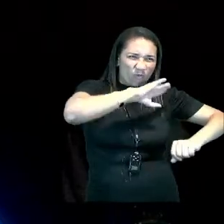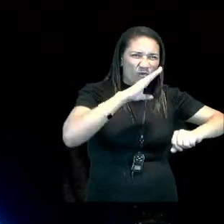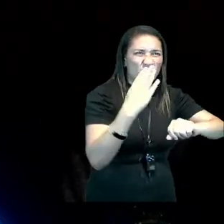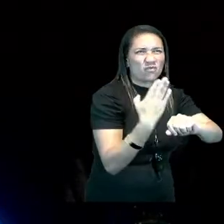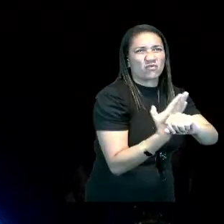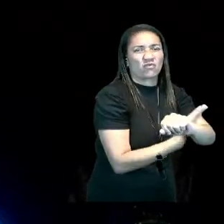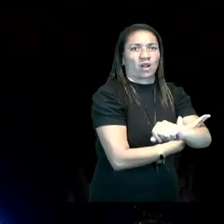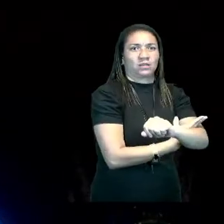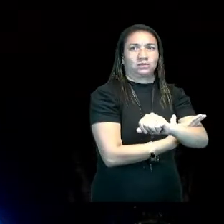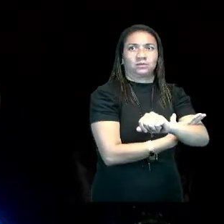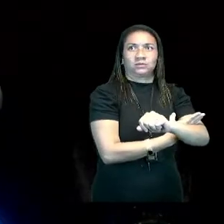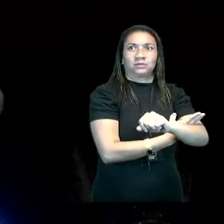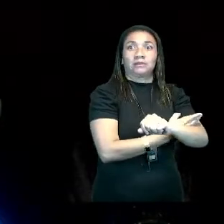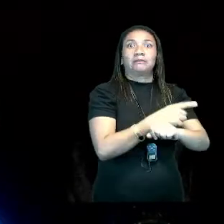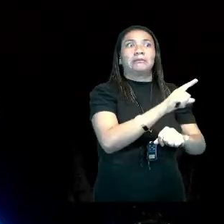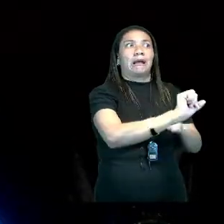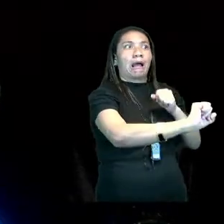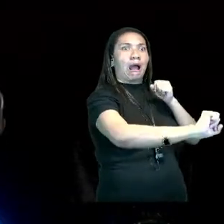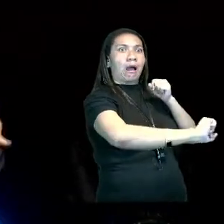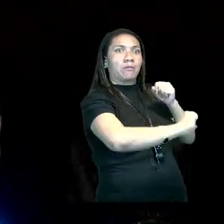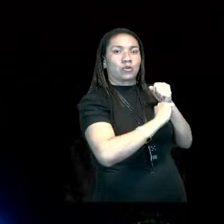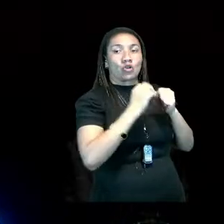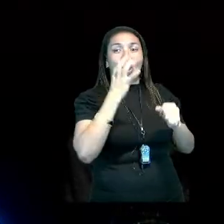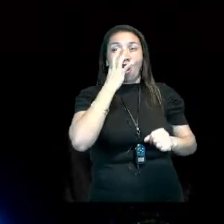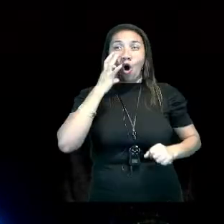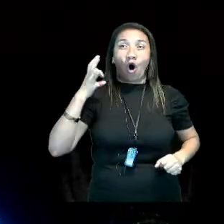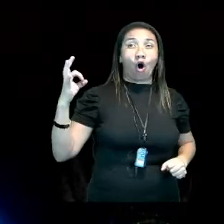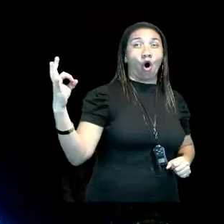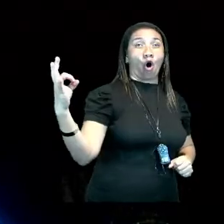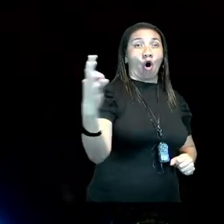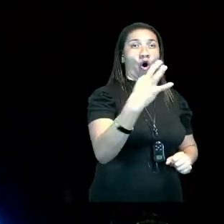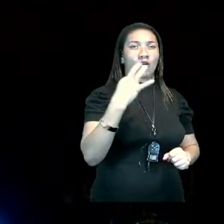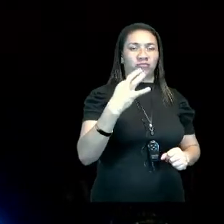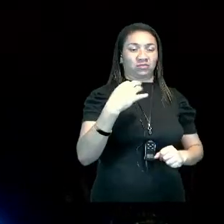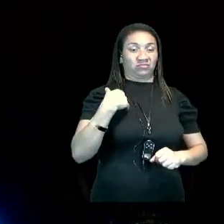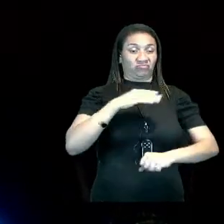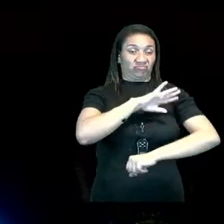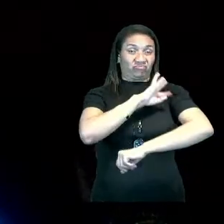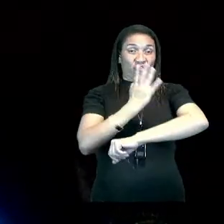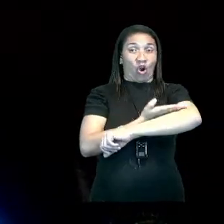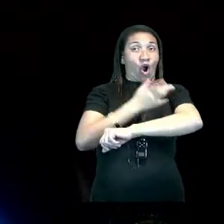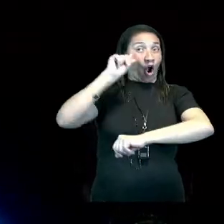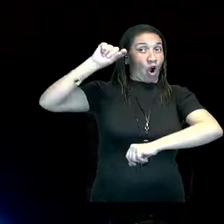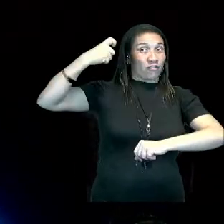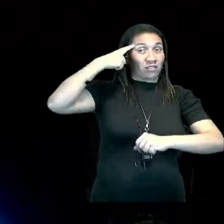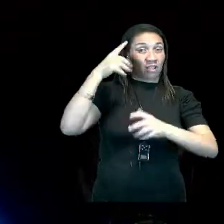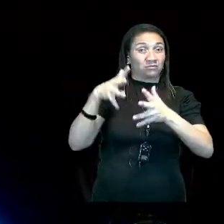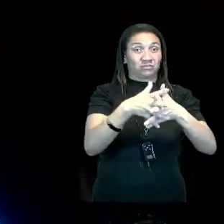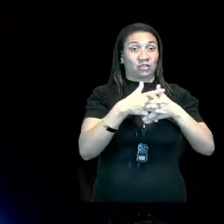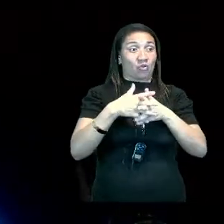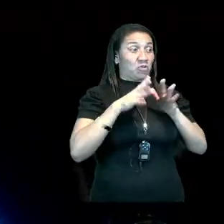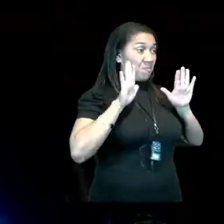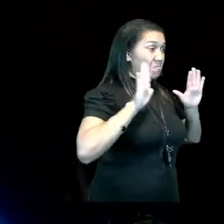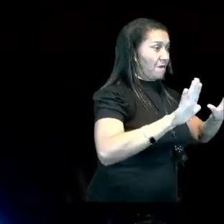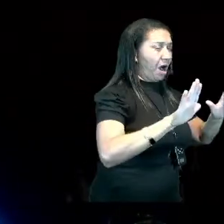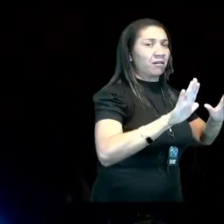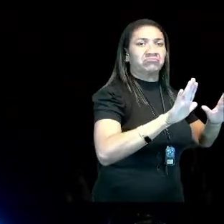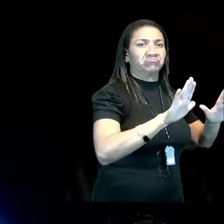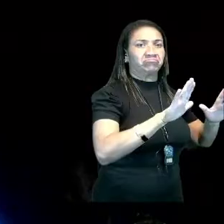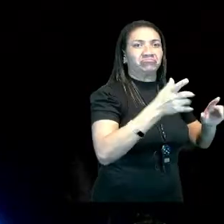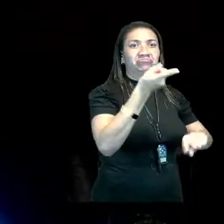the most powerful men in the US government could stop it. I will never forget